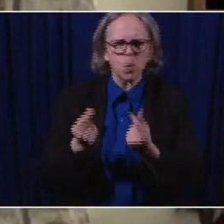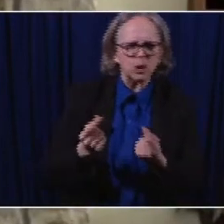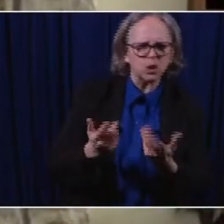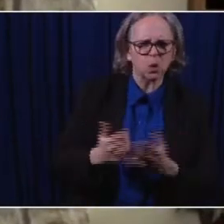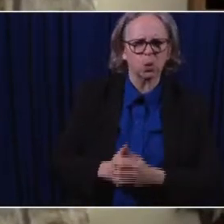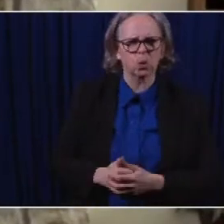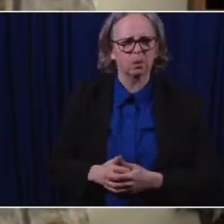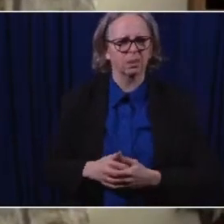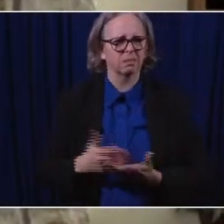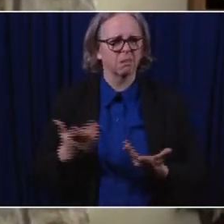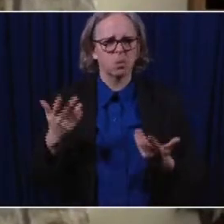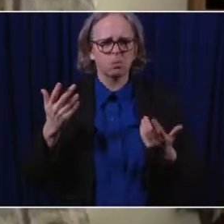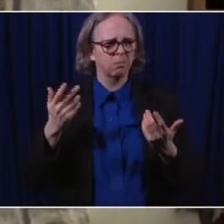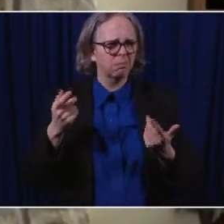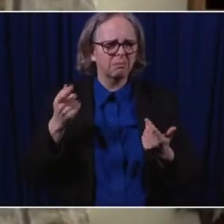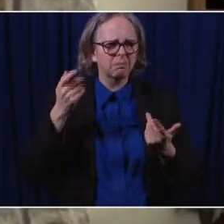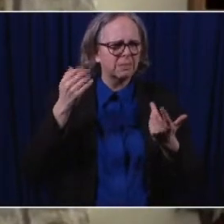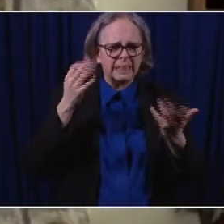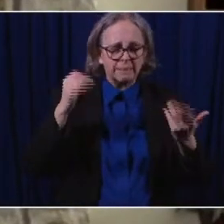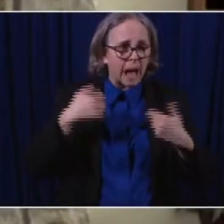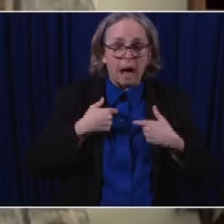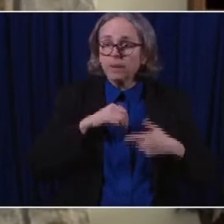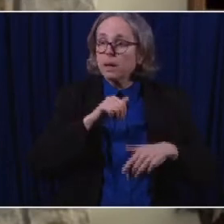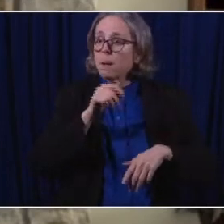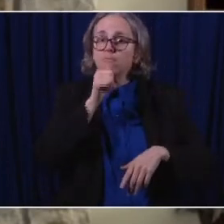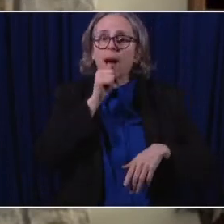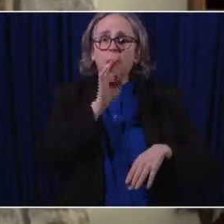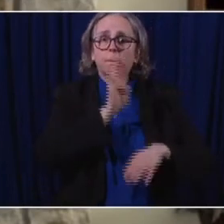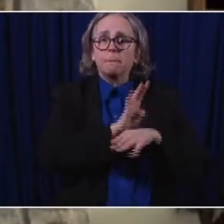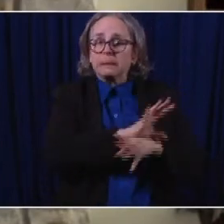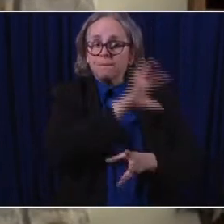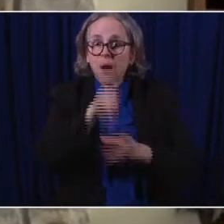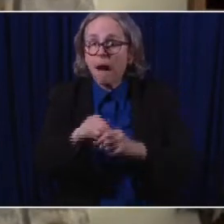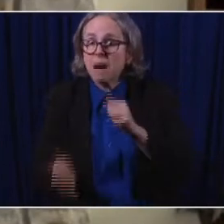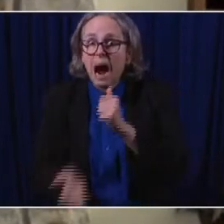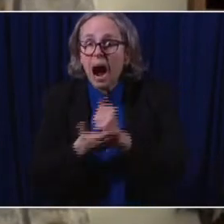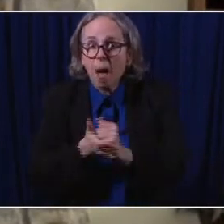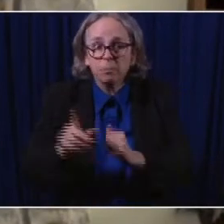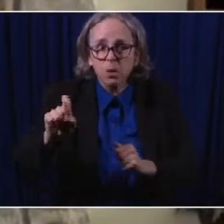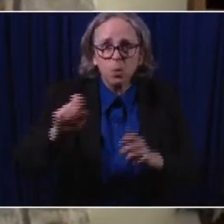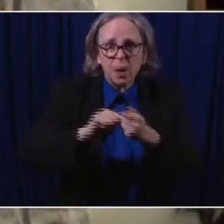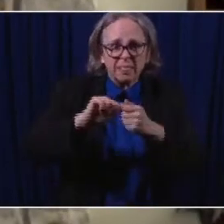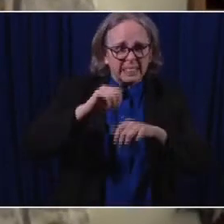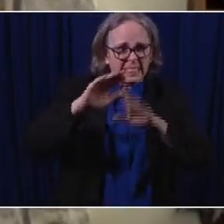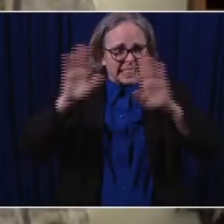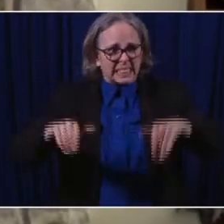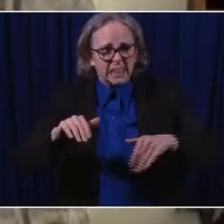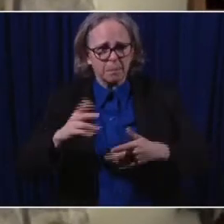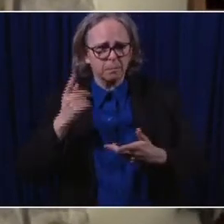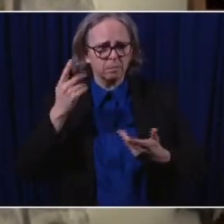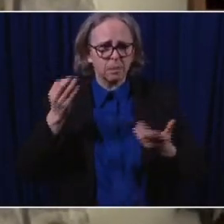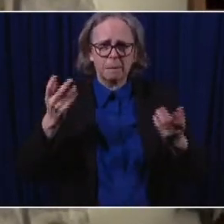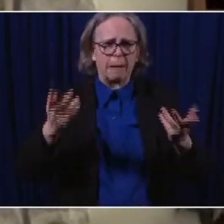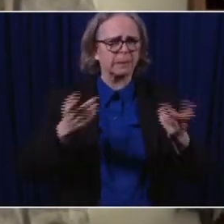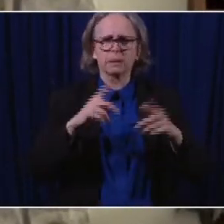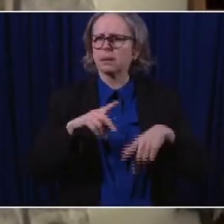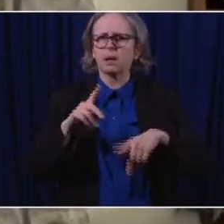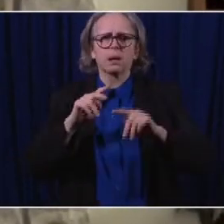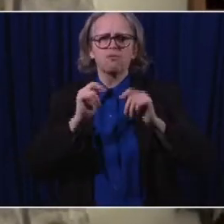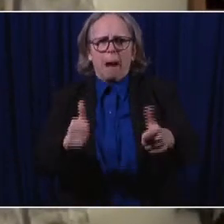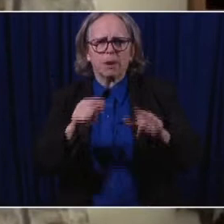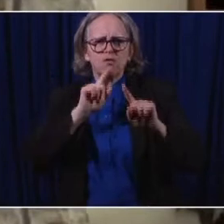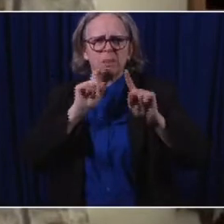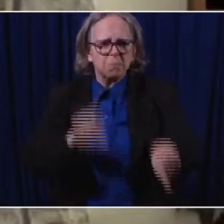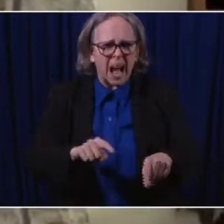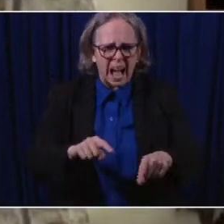to form a high-level rapid response partnership with the state. And we have an announcement today